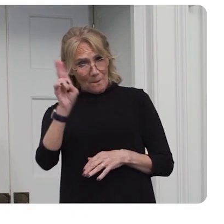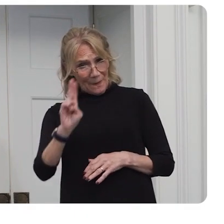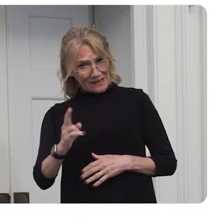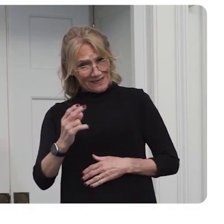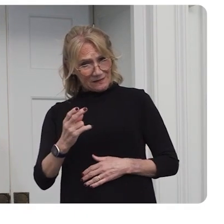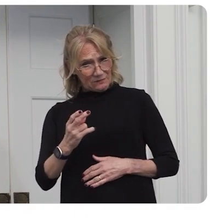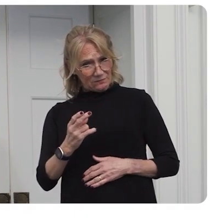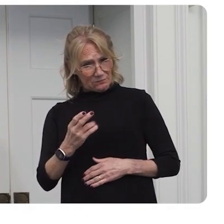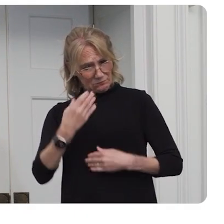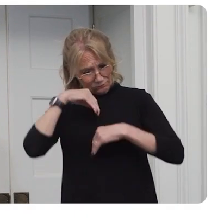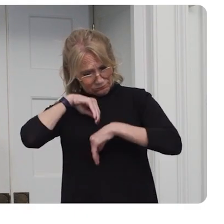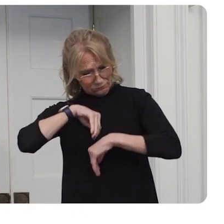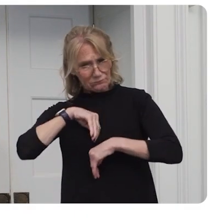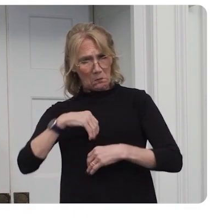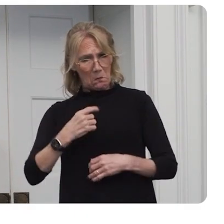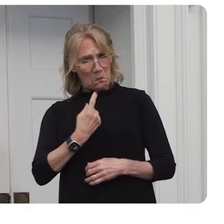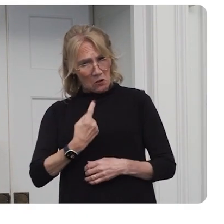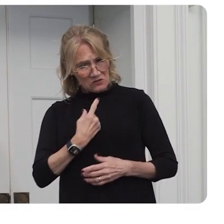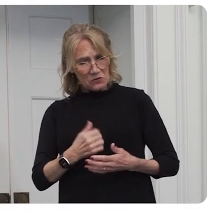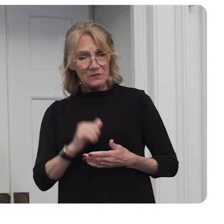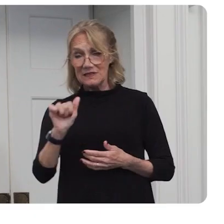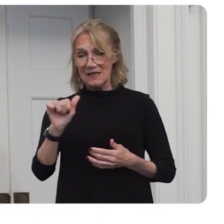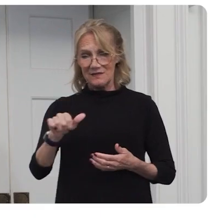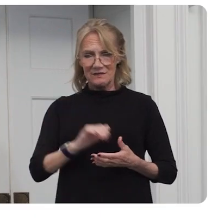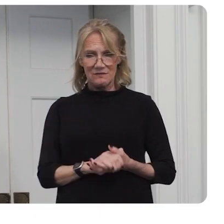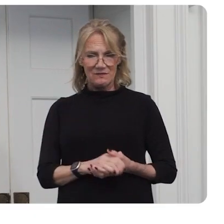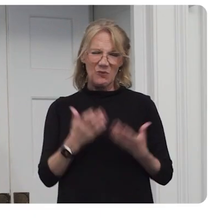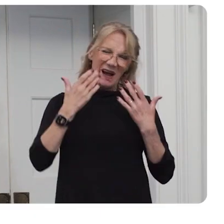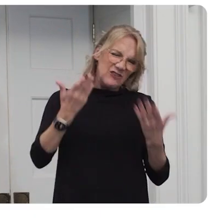it was. Yeah, it is. Because I don't